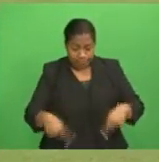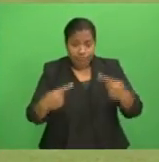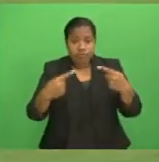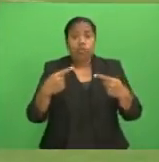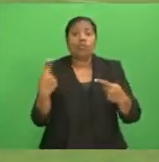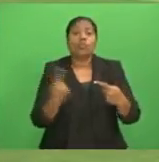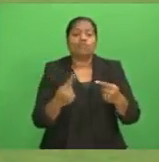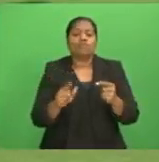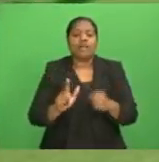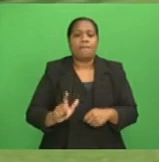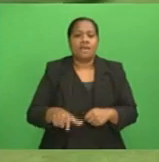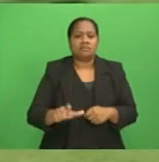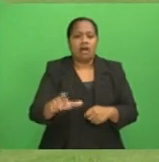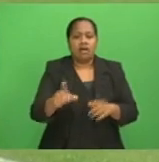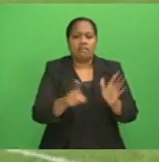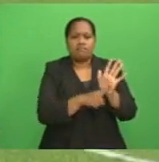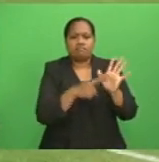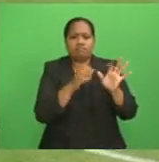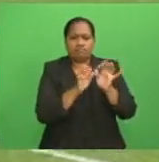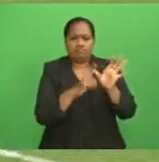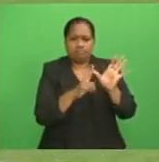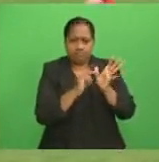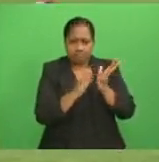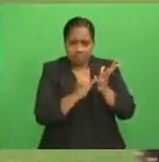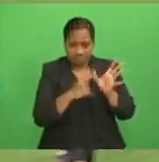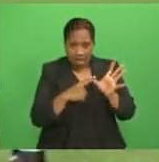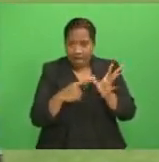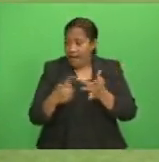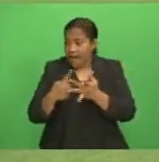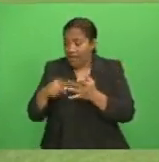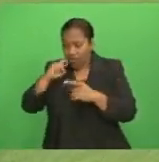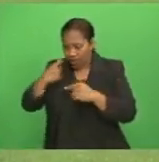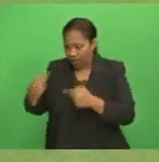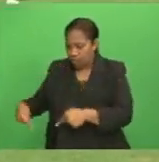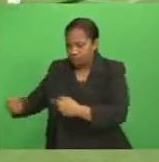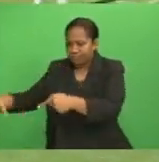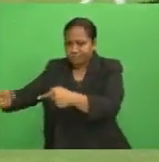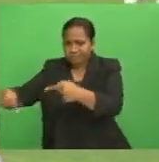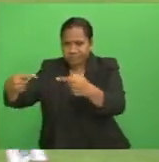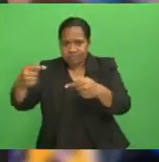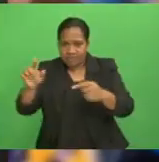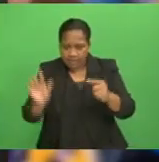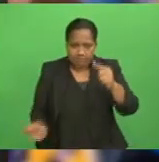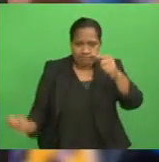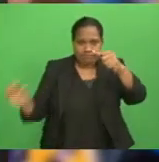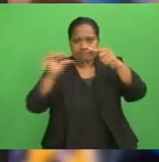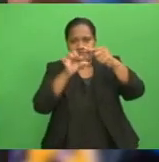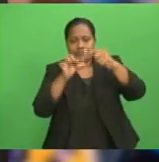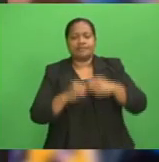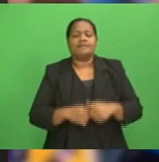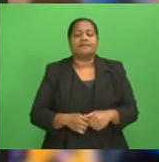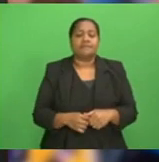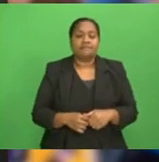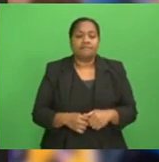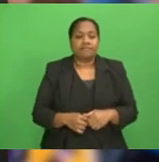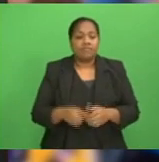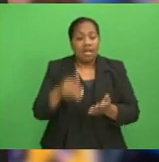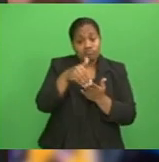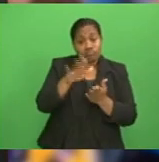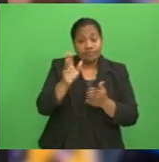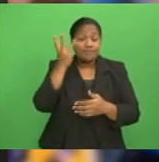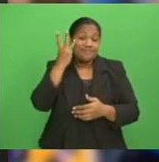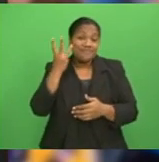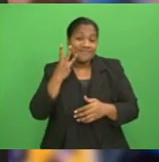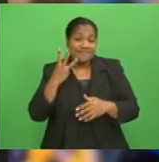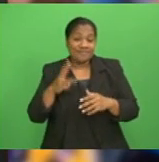other 5 districts will have to compete for a spot. Carly Tavi, FBC Sports. The approval of the Women's Rugby